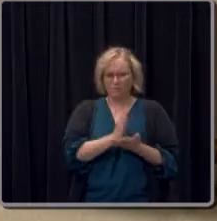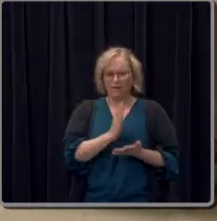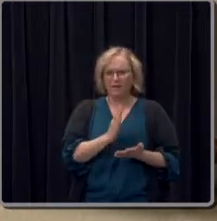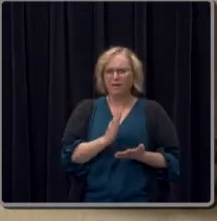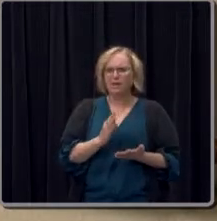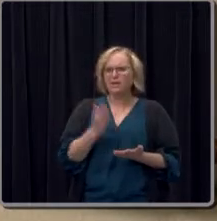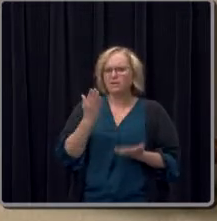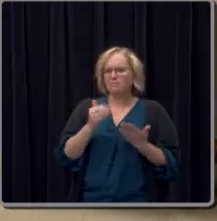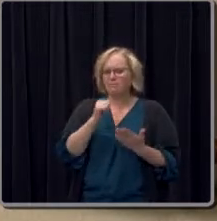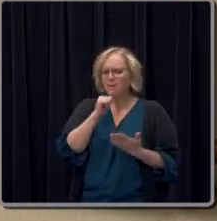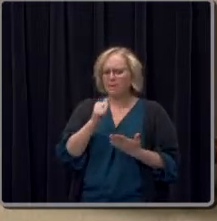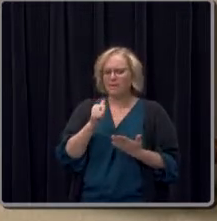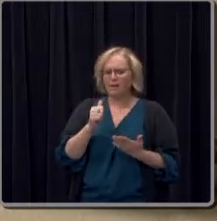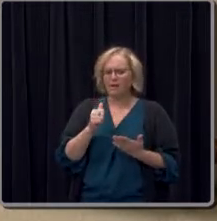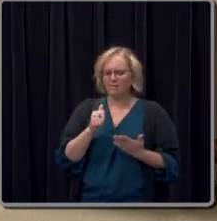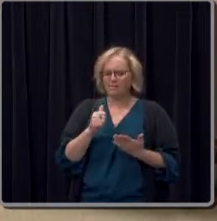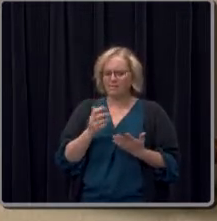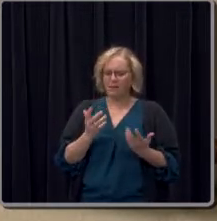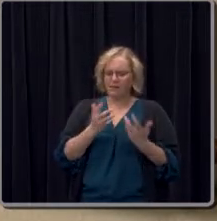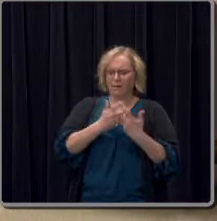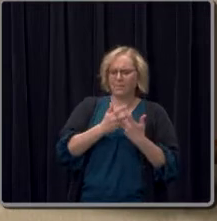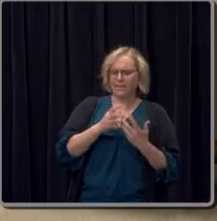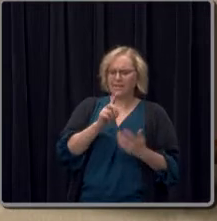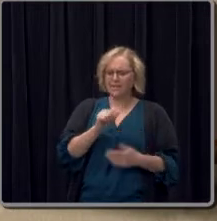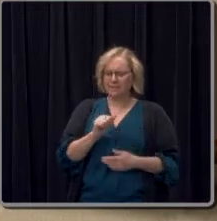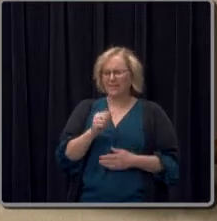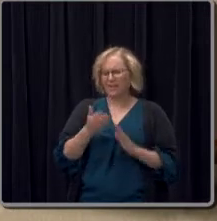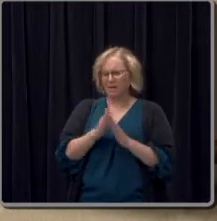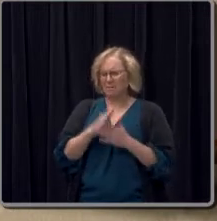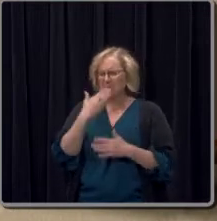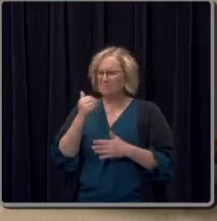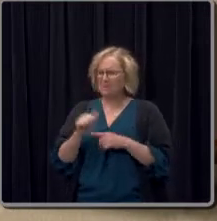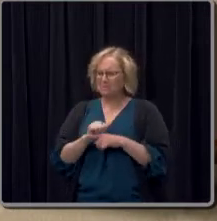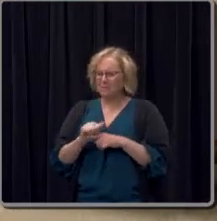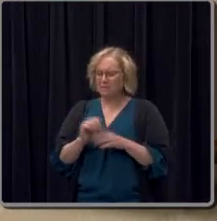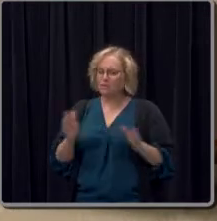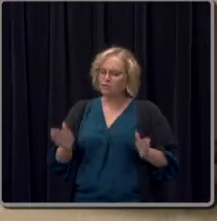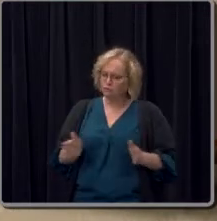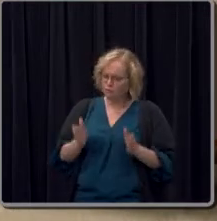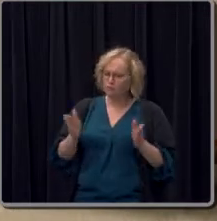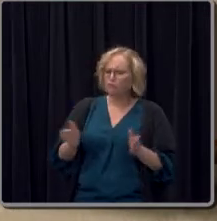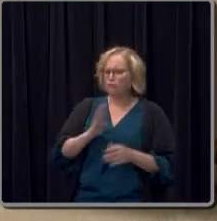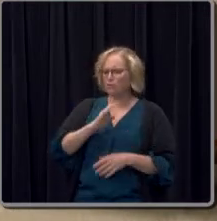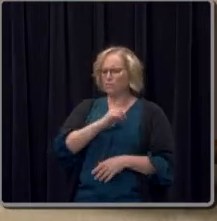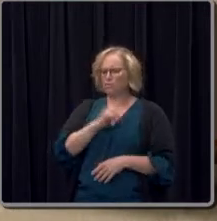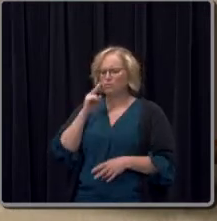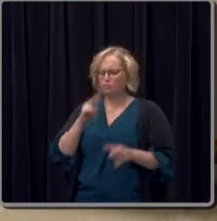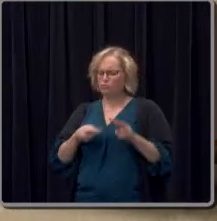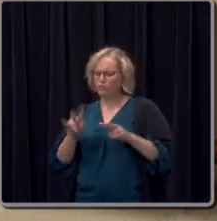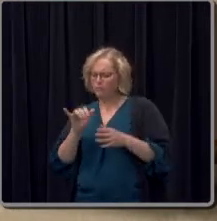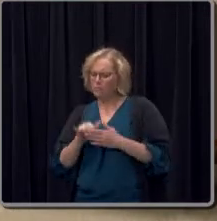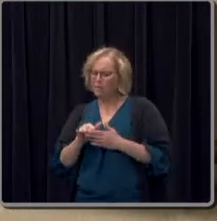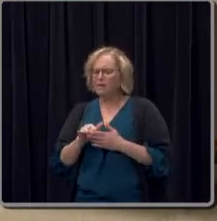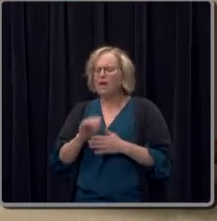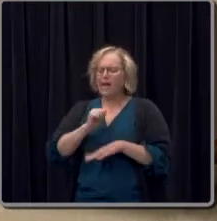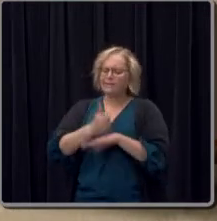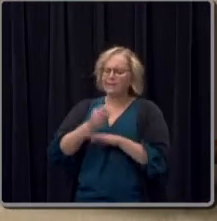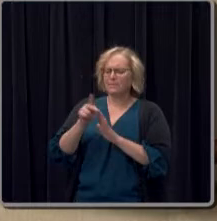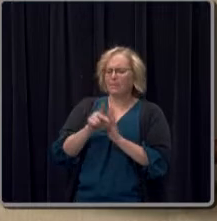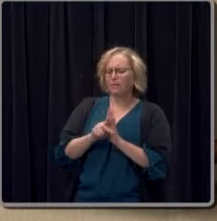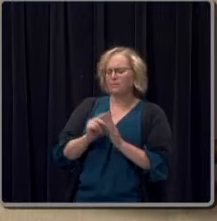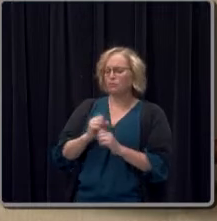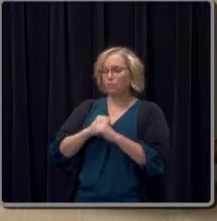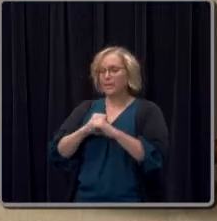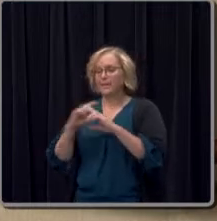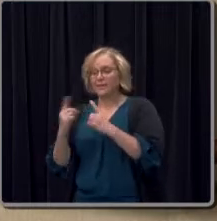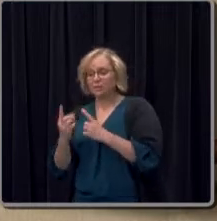disability, and also be best practice. I would encourage this board to review this practice and establish policies to protect both the district